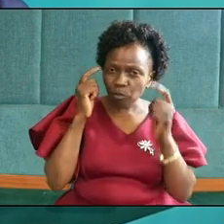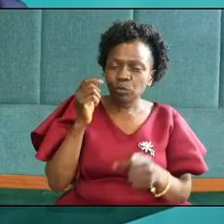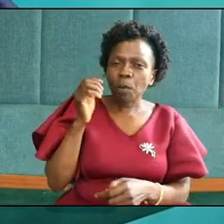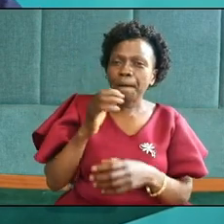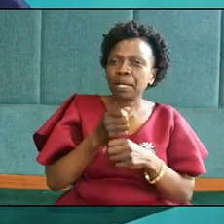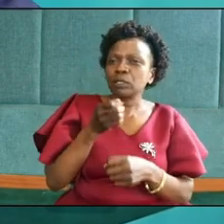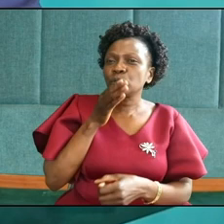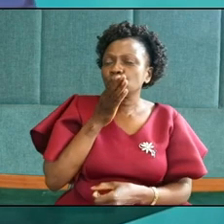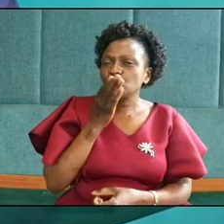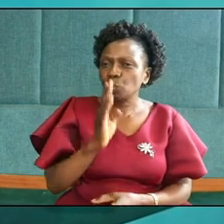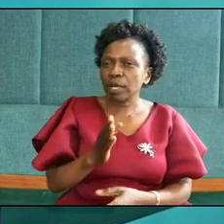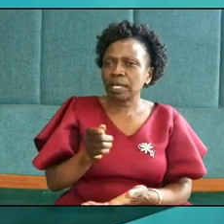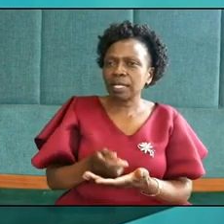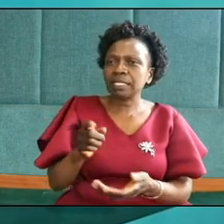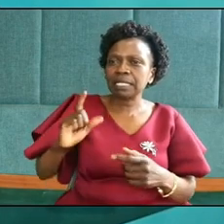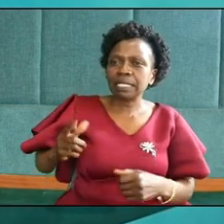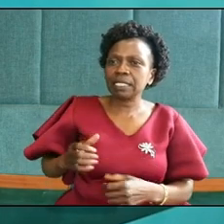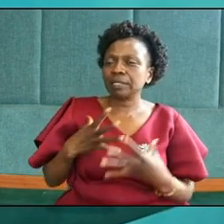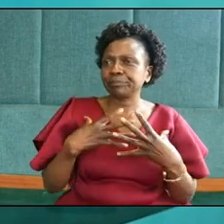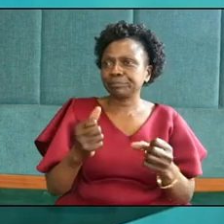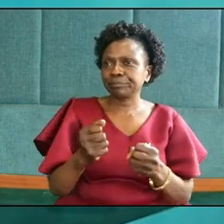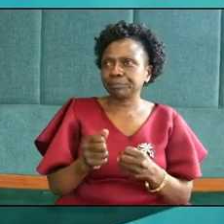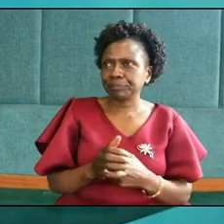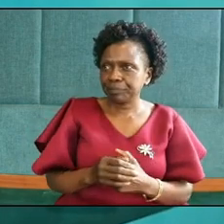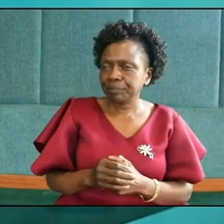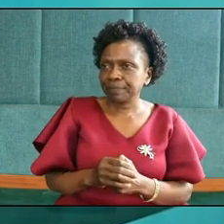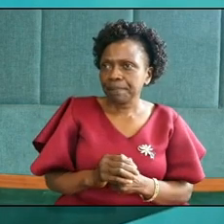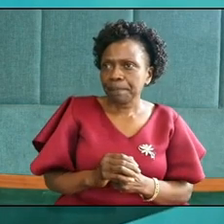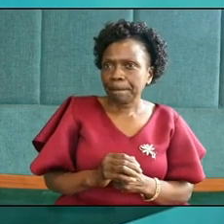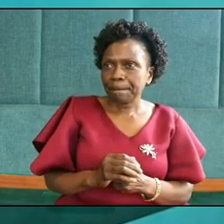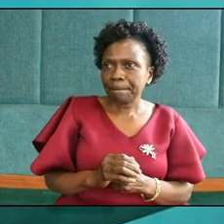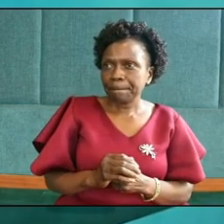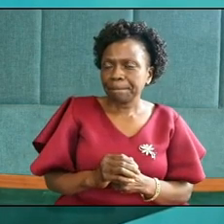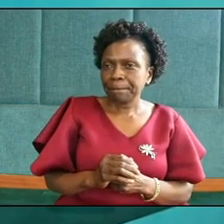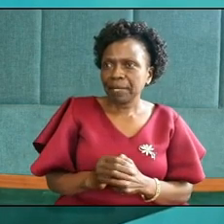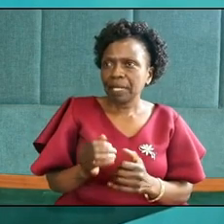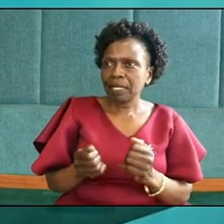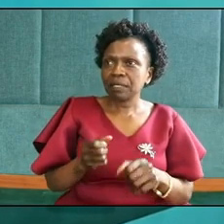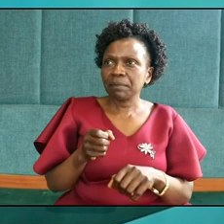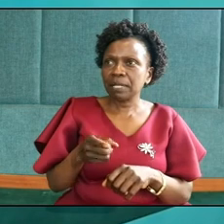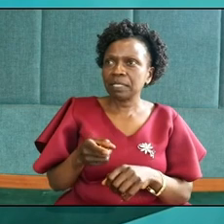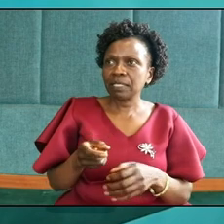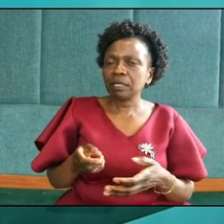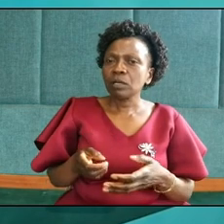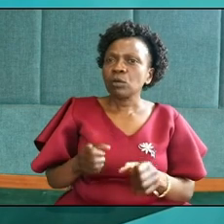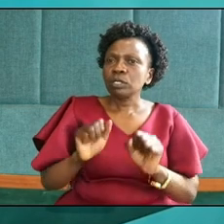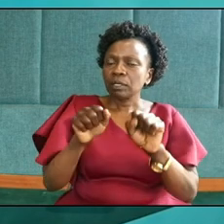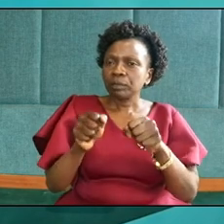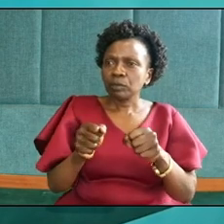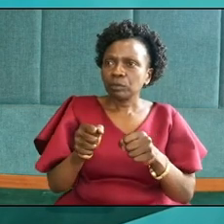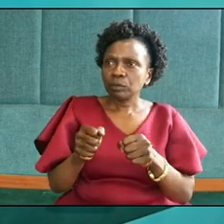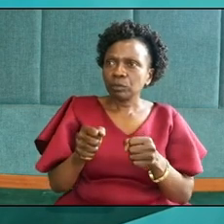With the perseverance and hard work that lasted months, he was finally able to take the